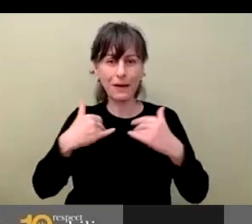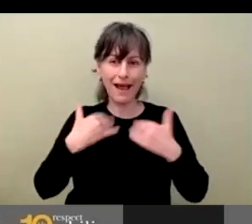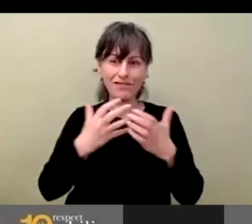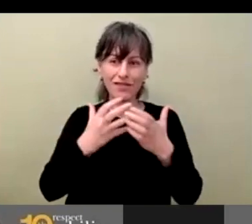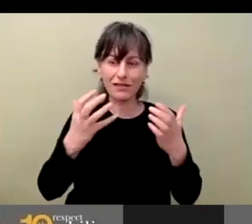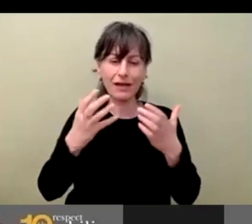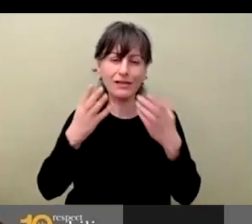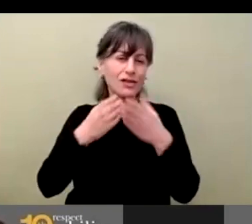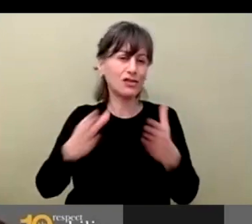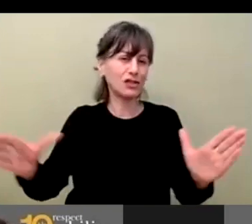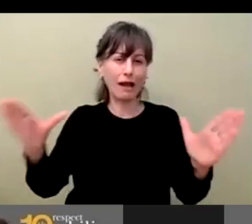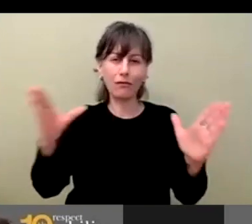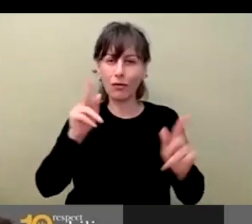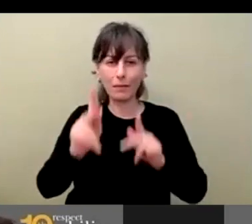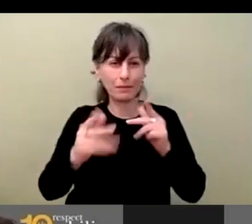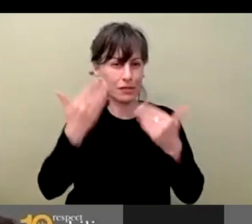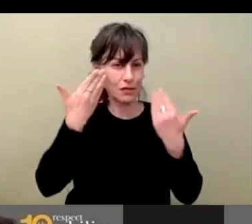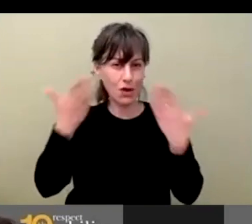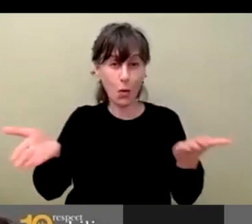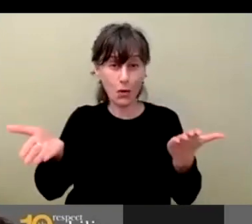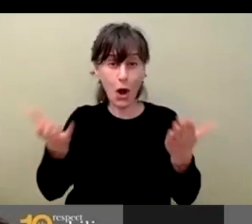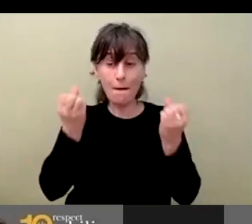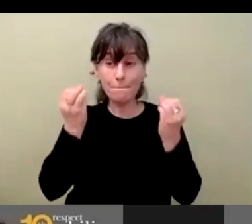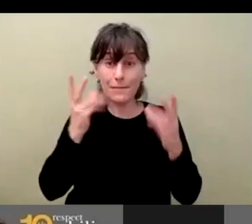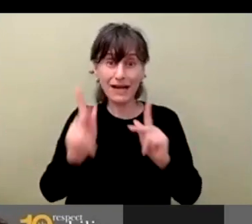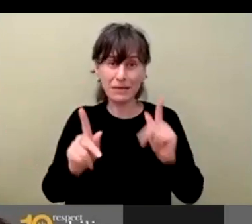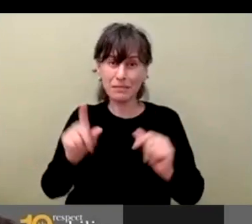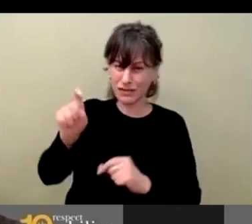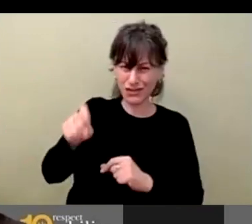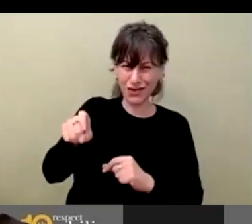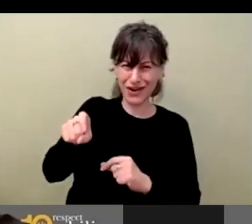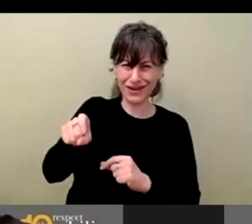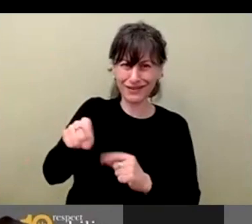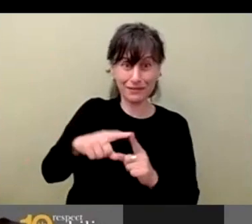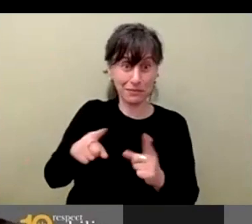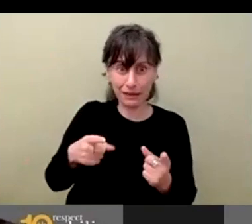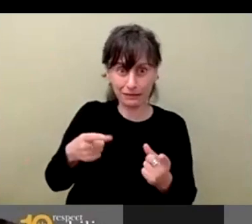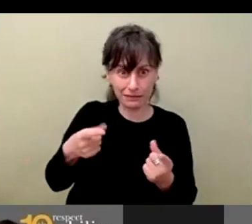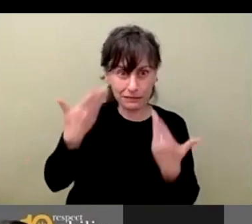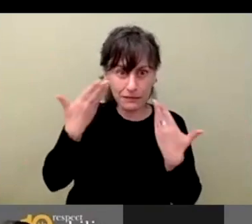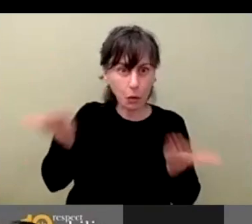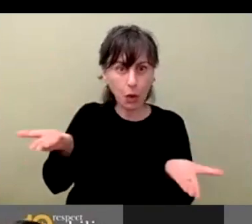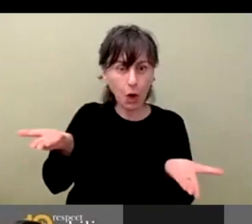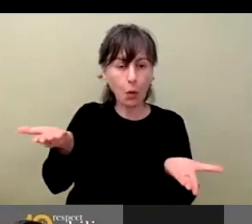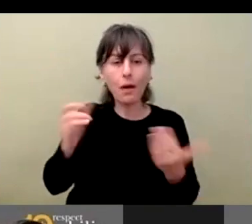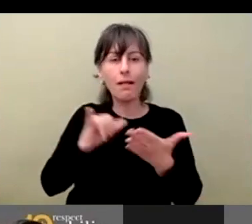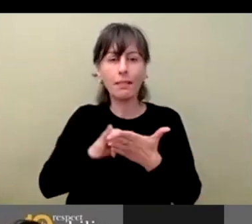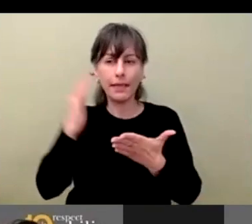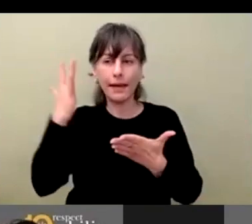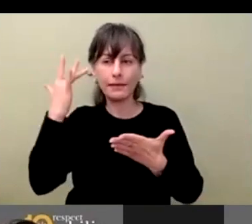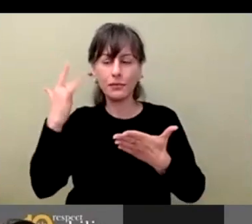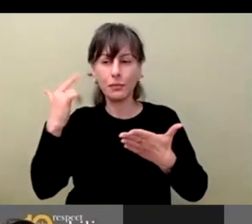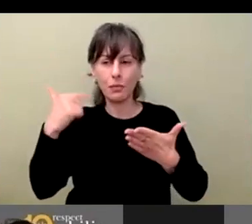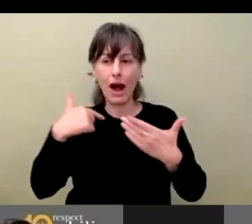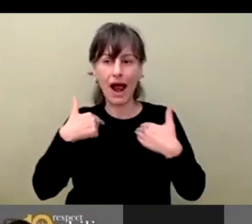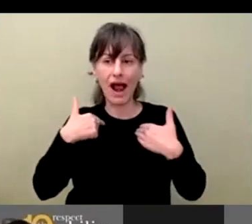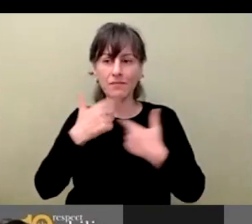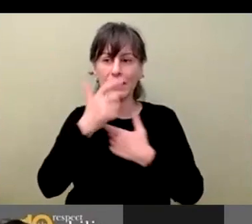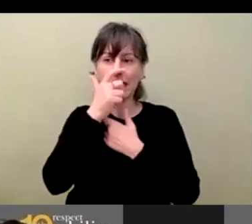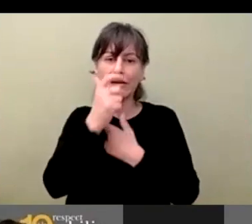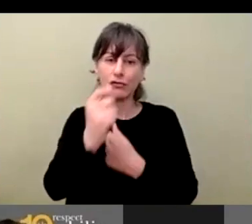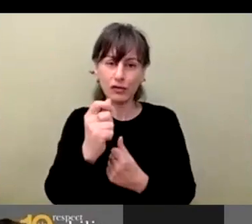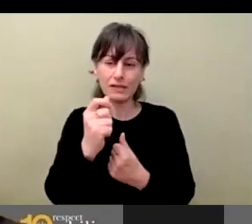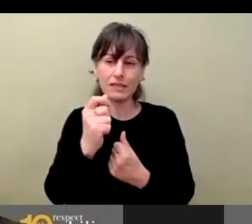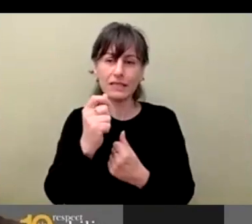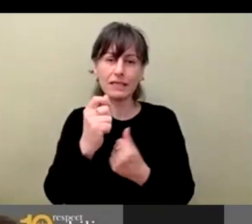the general public doesn't know, and quite a few people who should know don't know. And that's why I've been so interested